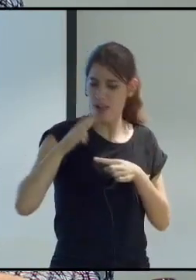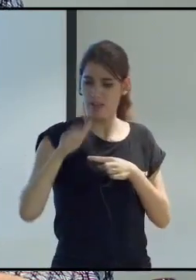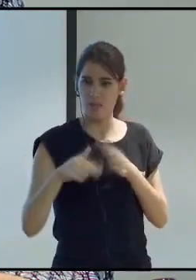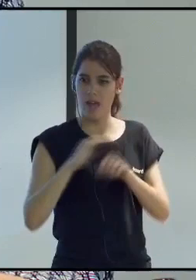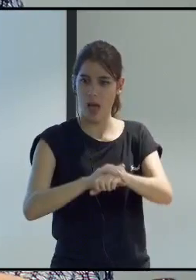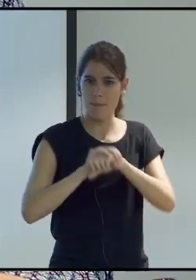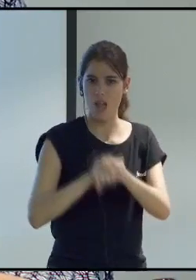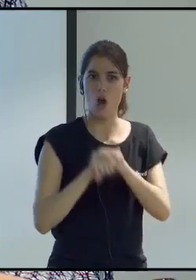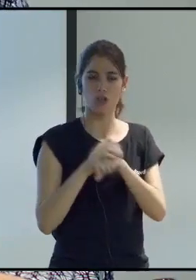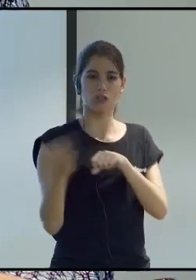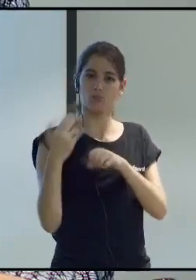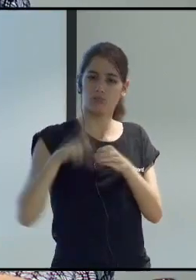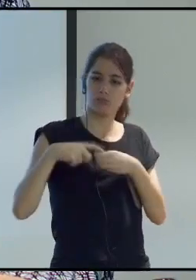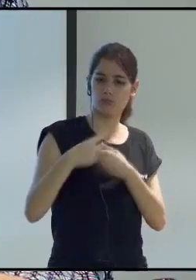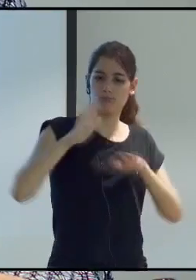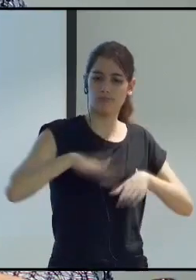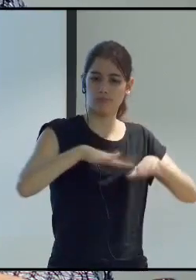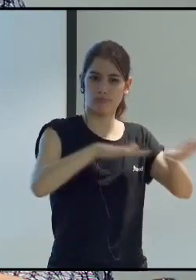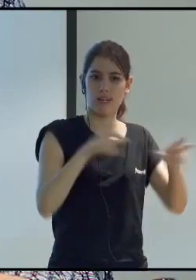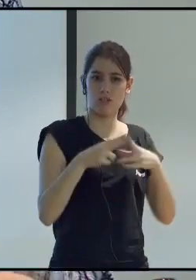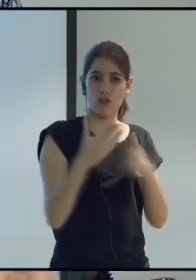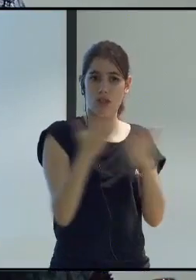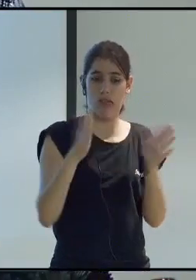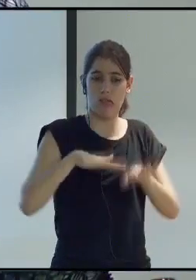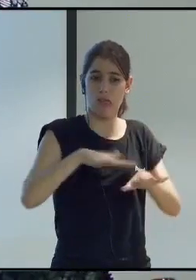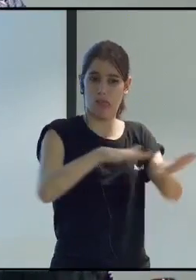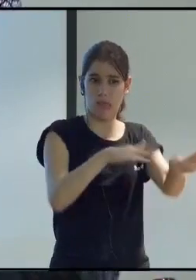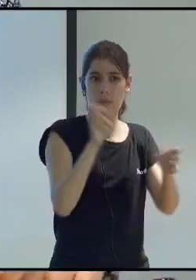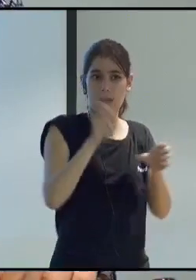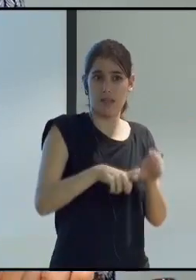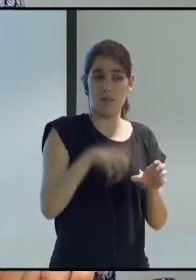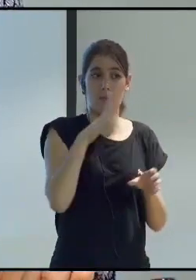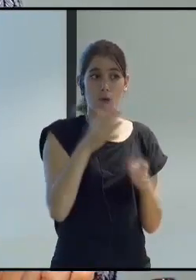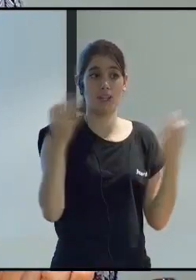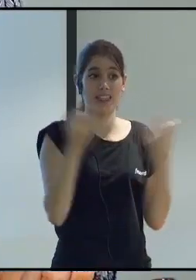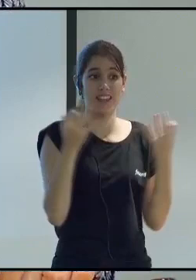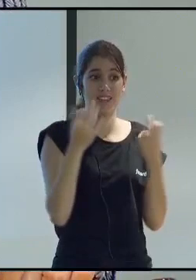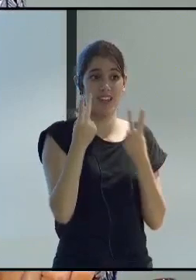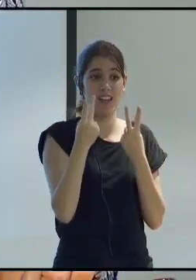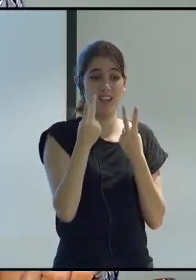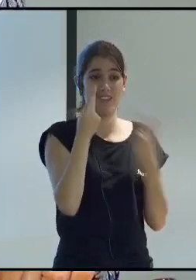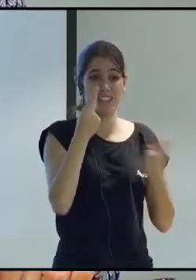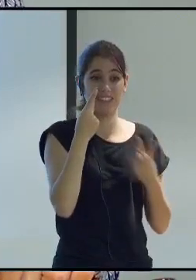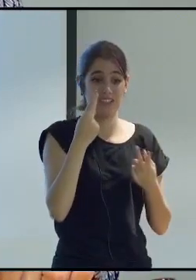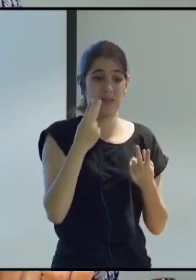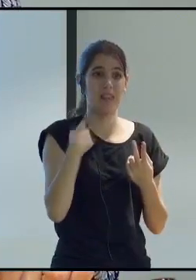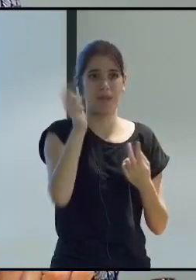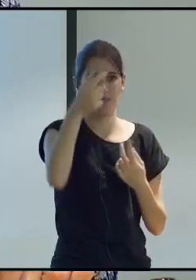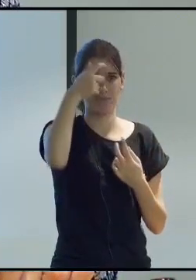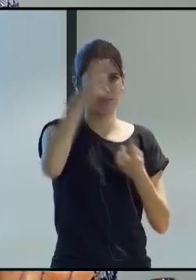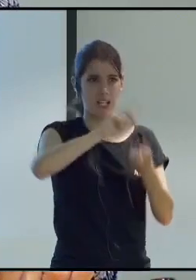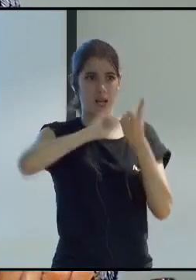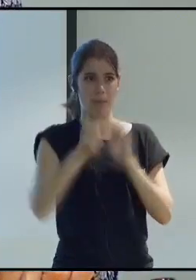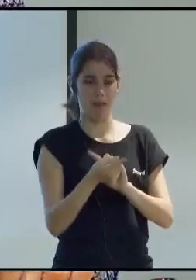also people in society who are there, because we need to work on that paradigm shift, that we are not considered as those who are